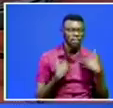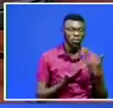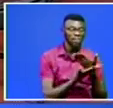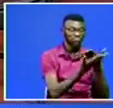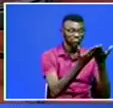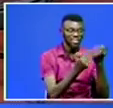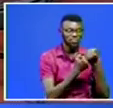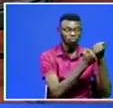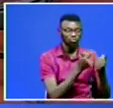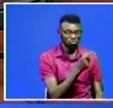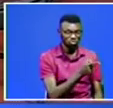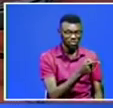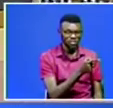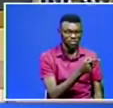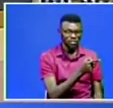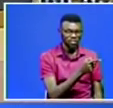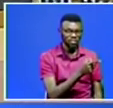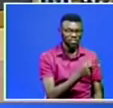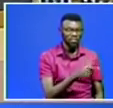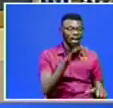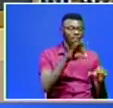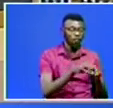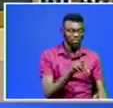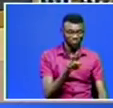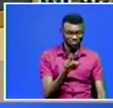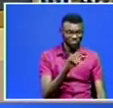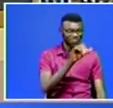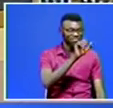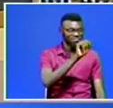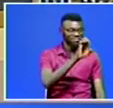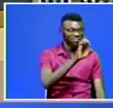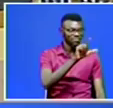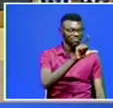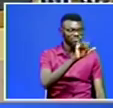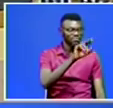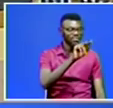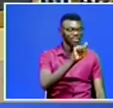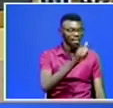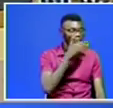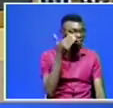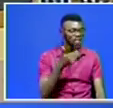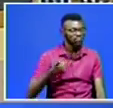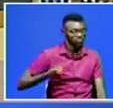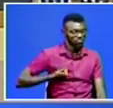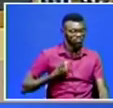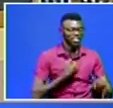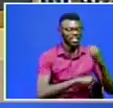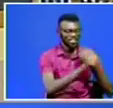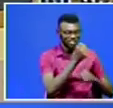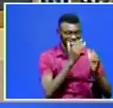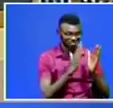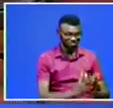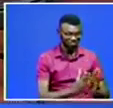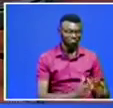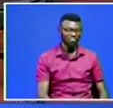you're voting kindly for, you know, Selina as the best female actor, TV actress, rather,